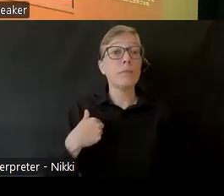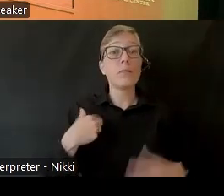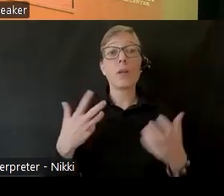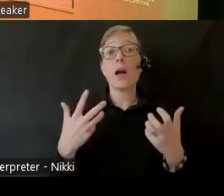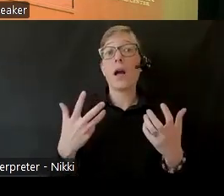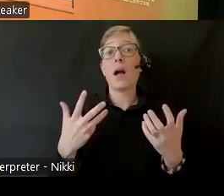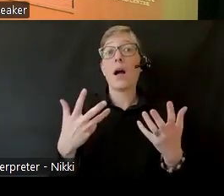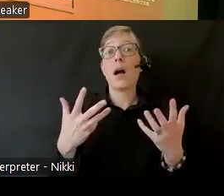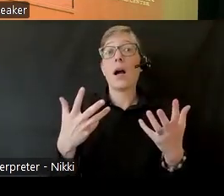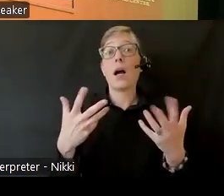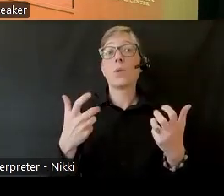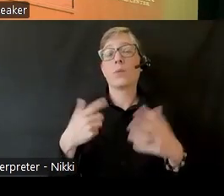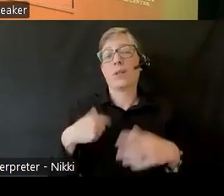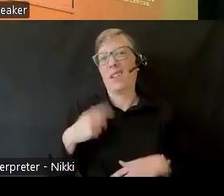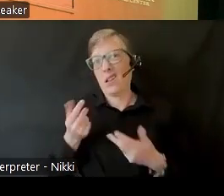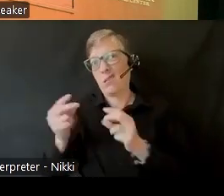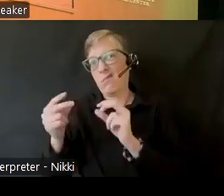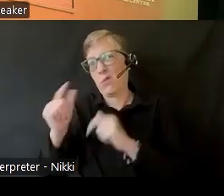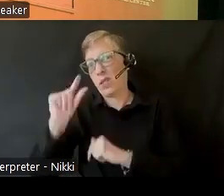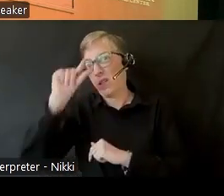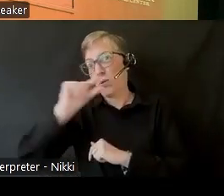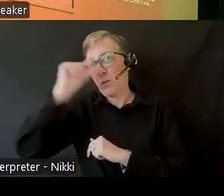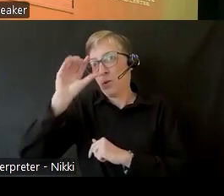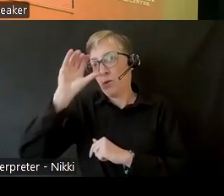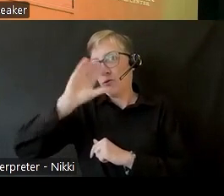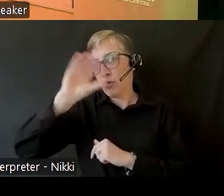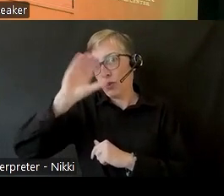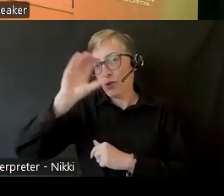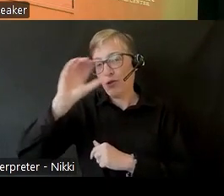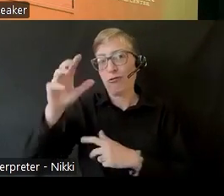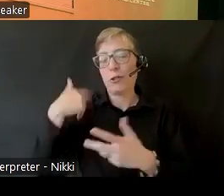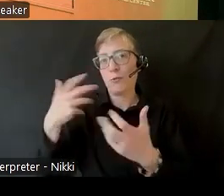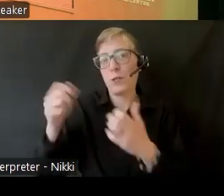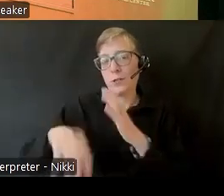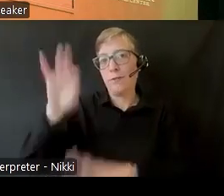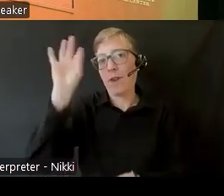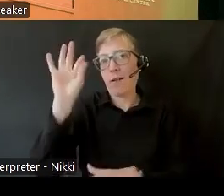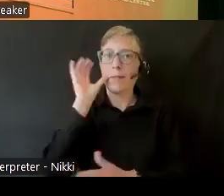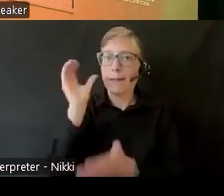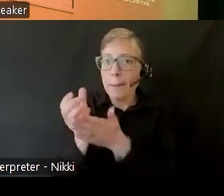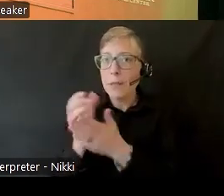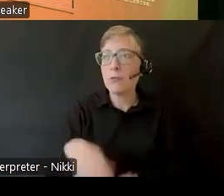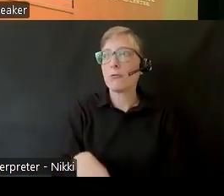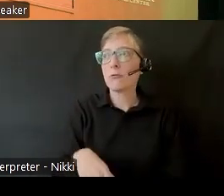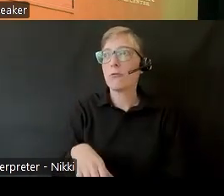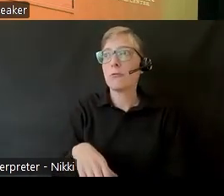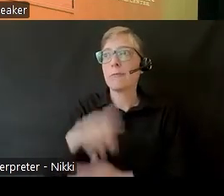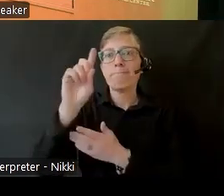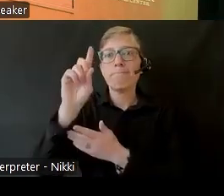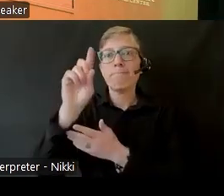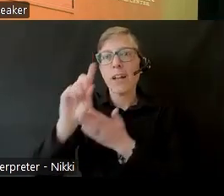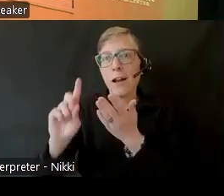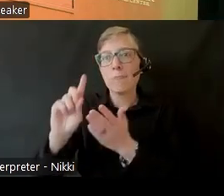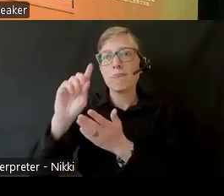did a really quick Google search of an image or a diagram that does a quick explanation of